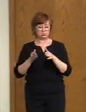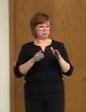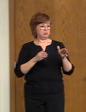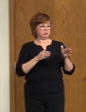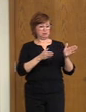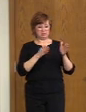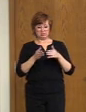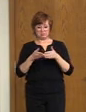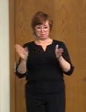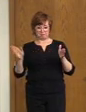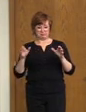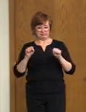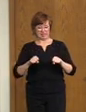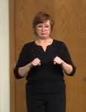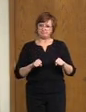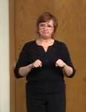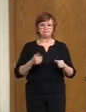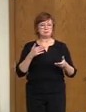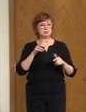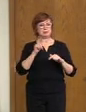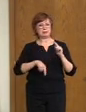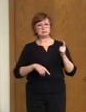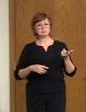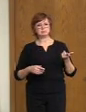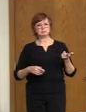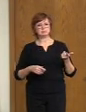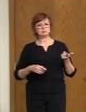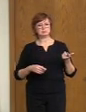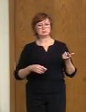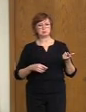to the general population. Thank you.